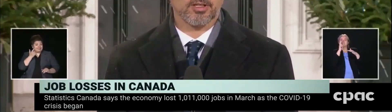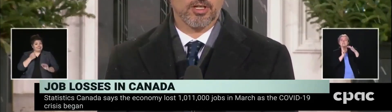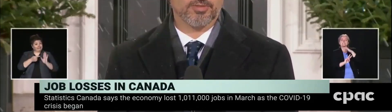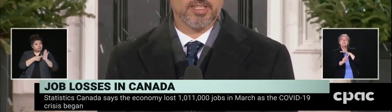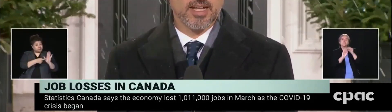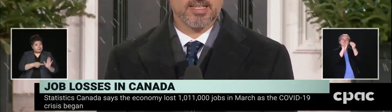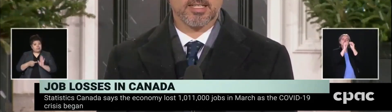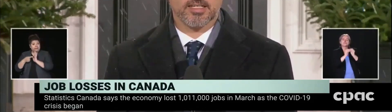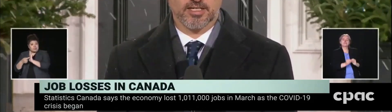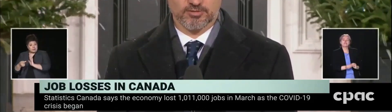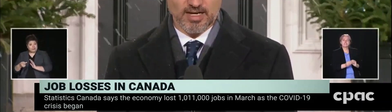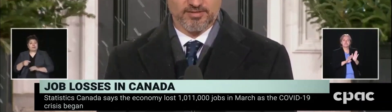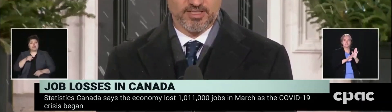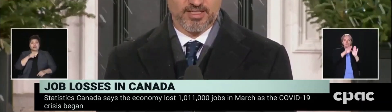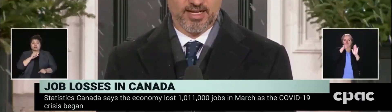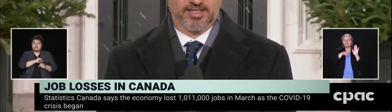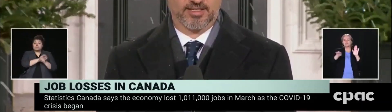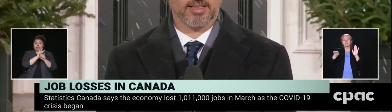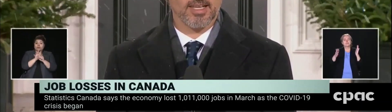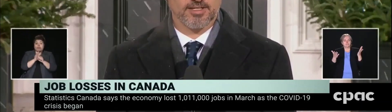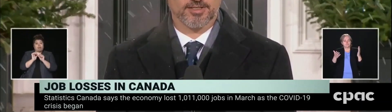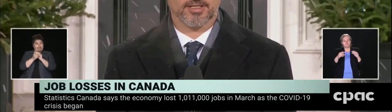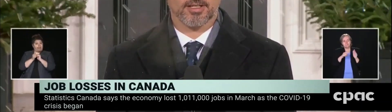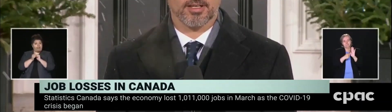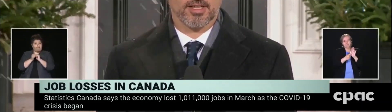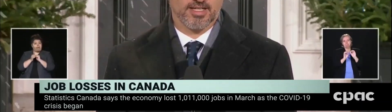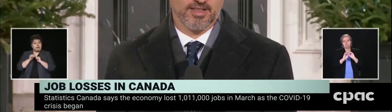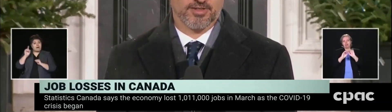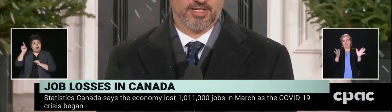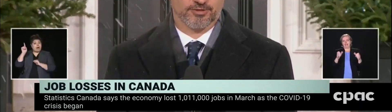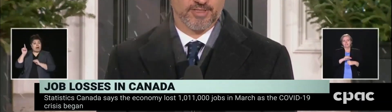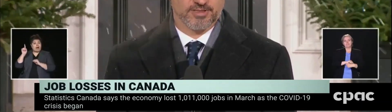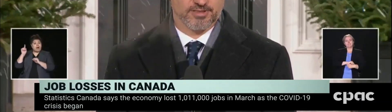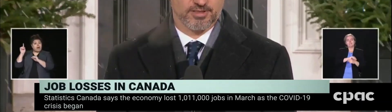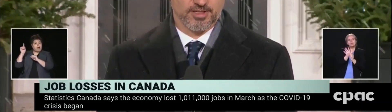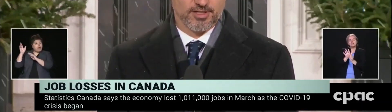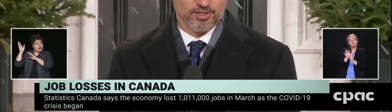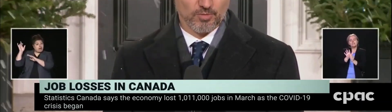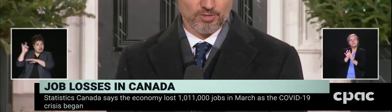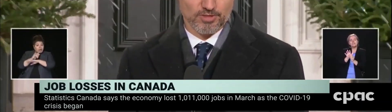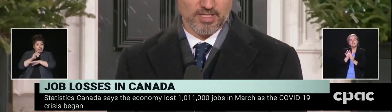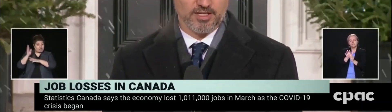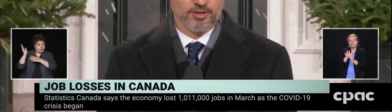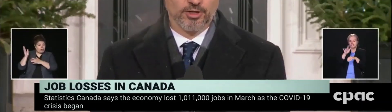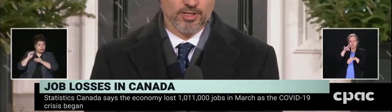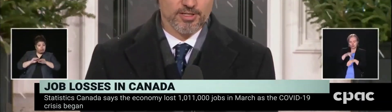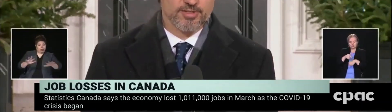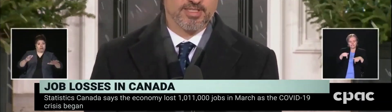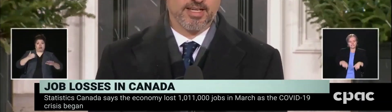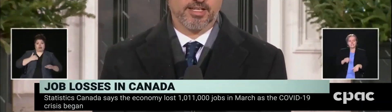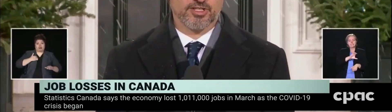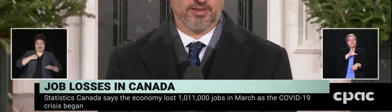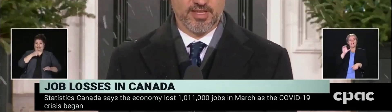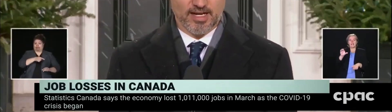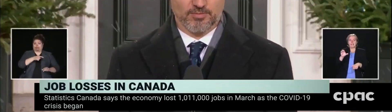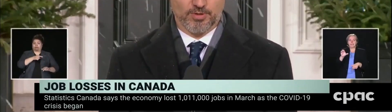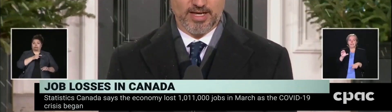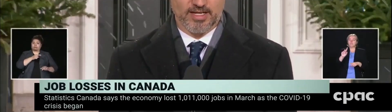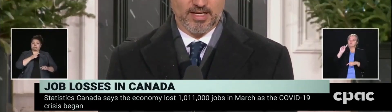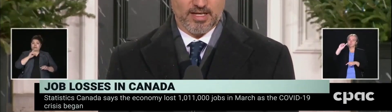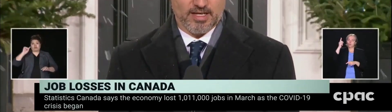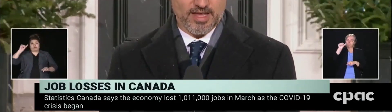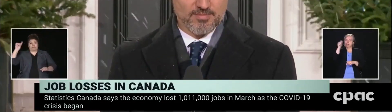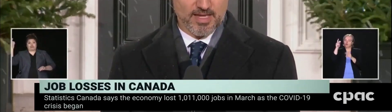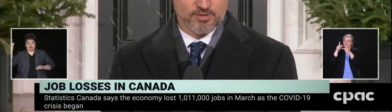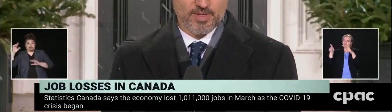that COVID-19 arrived in Canada later than in other countries. So we're in an earlier stage of the